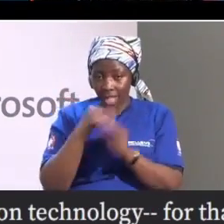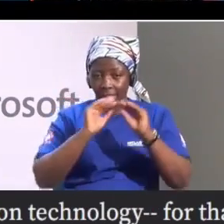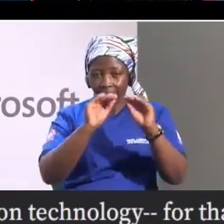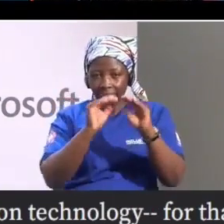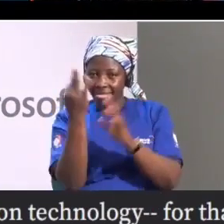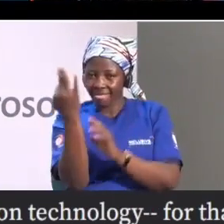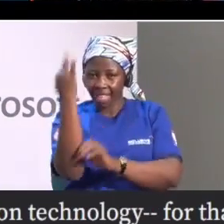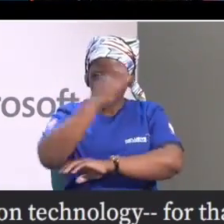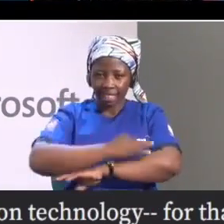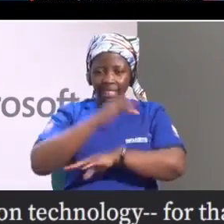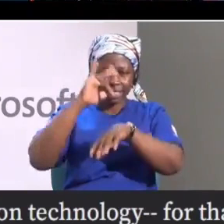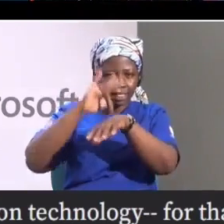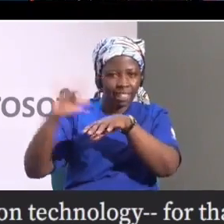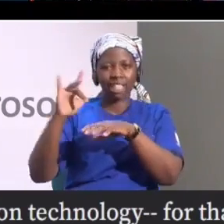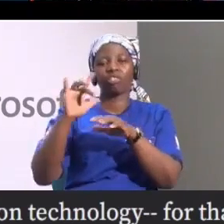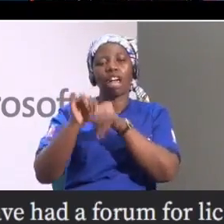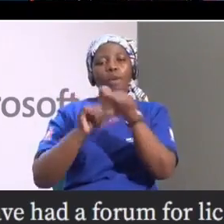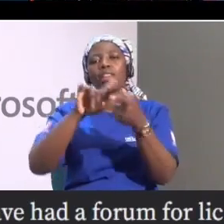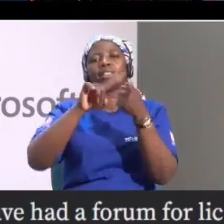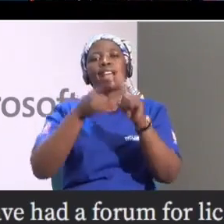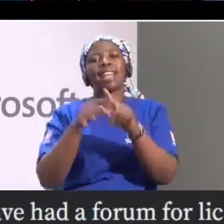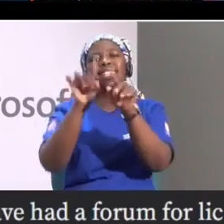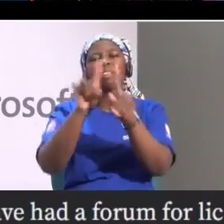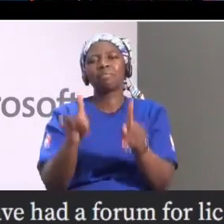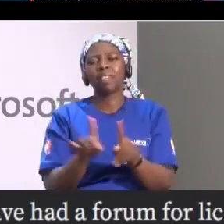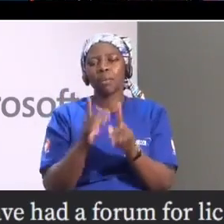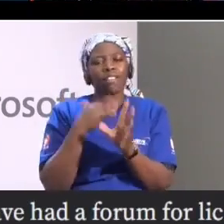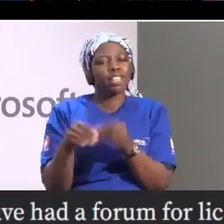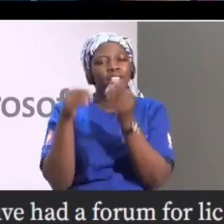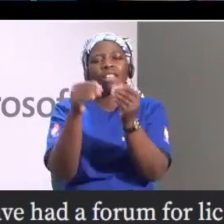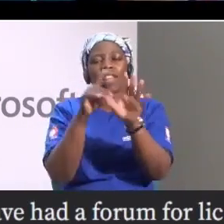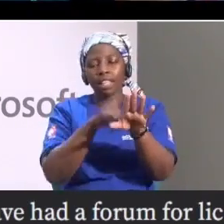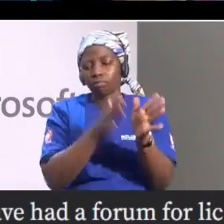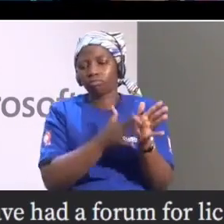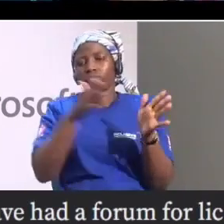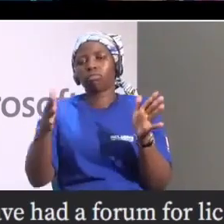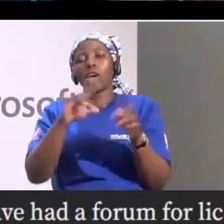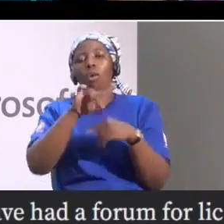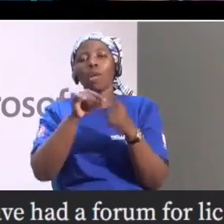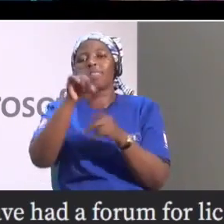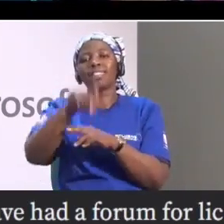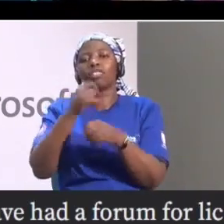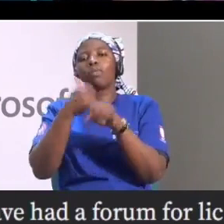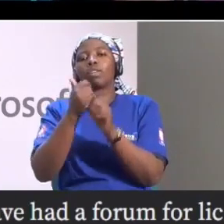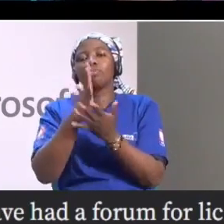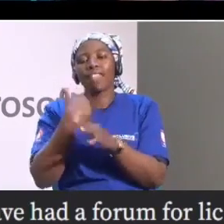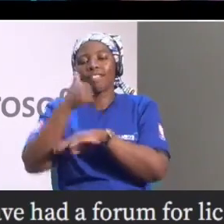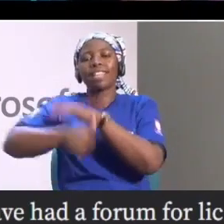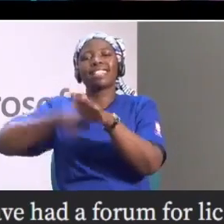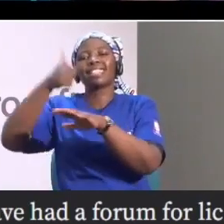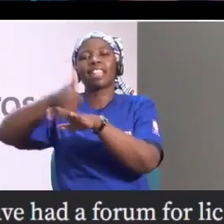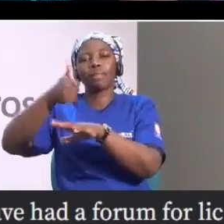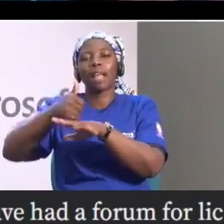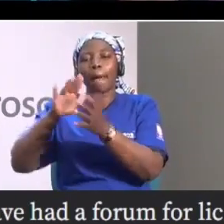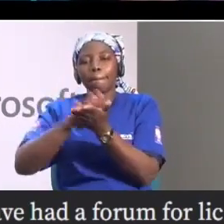3 days sensitization of the standard. And we have given it a timeline when they need to ensure they have established a